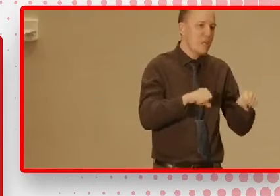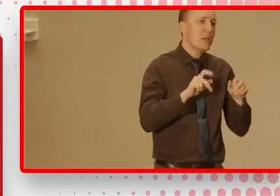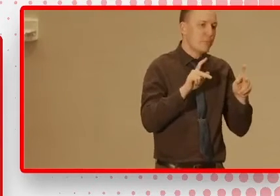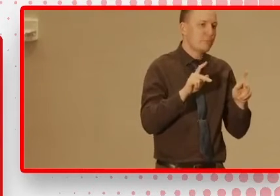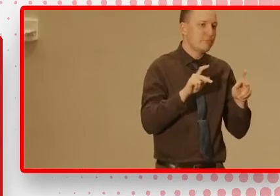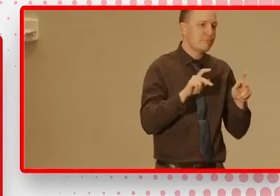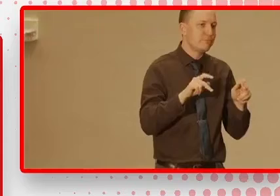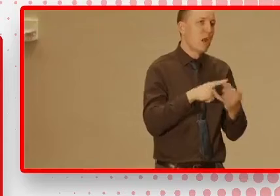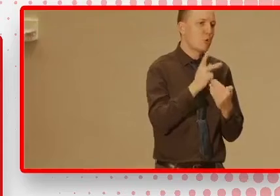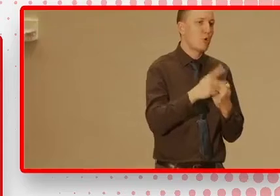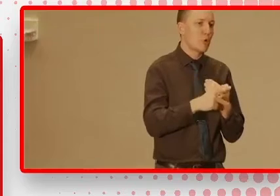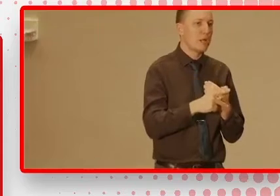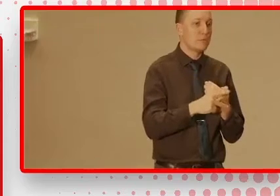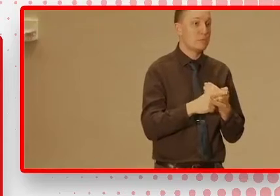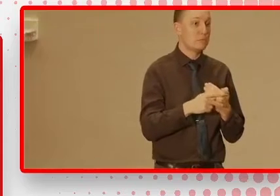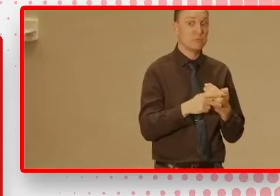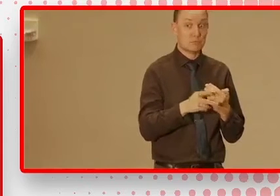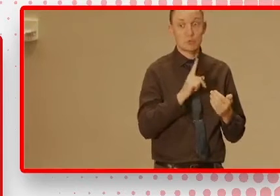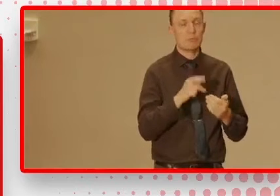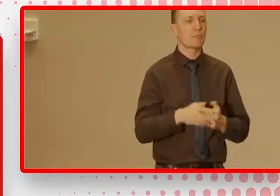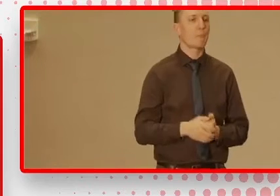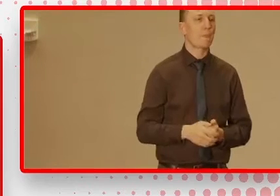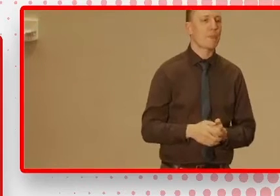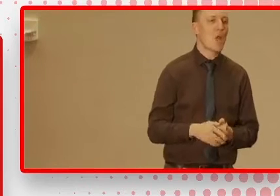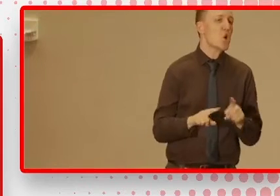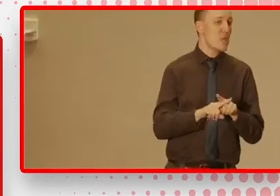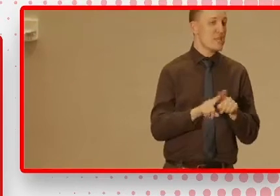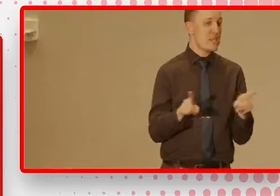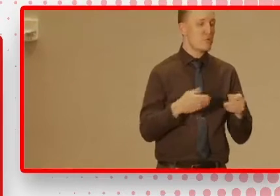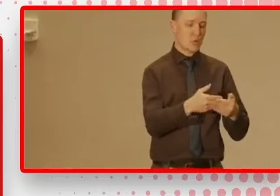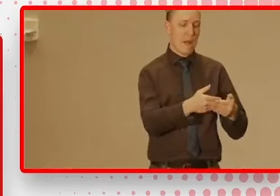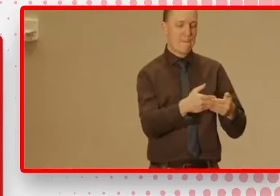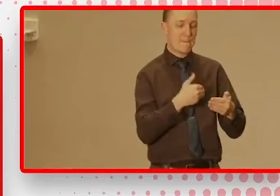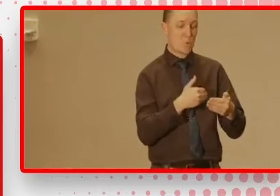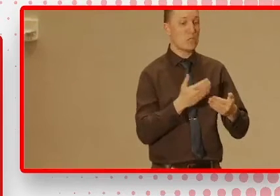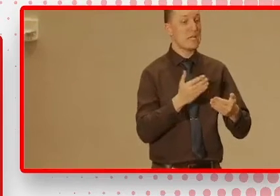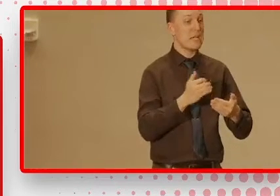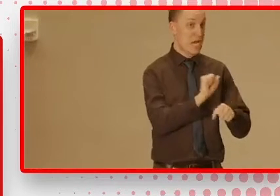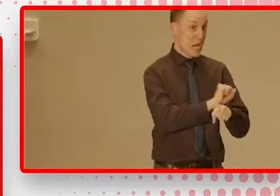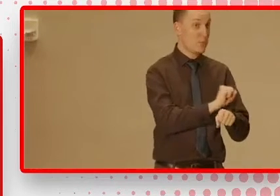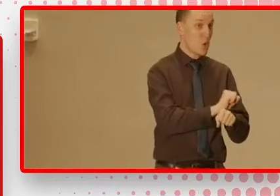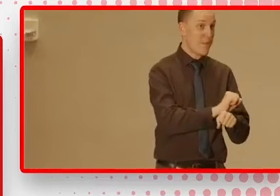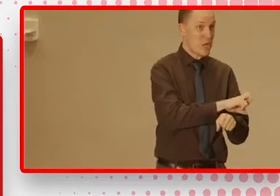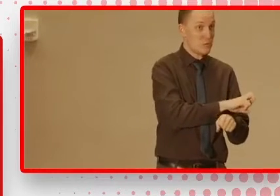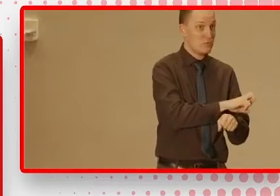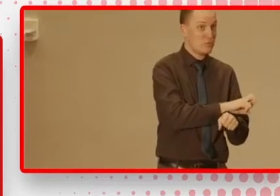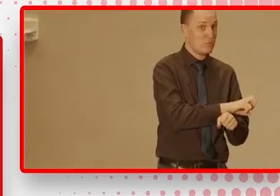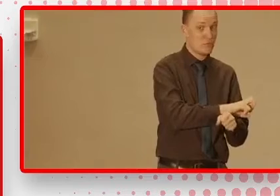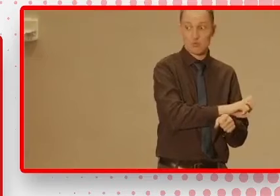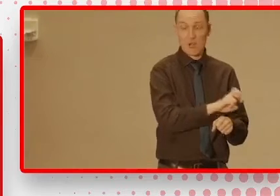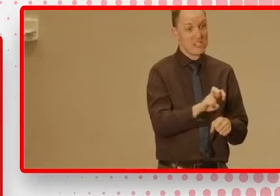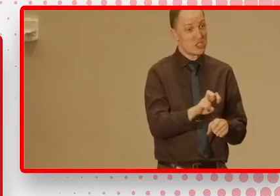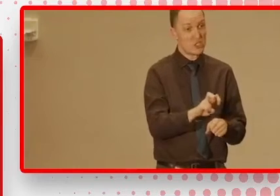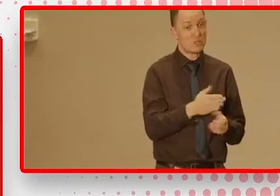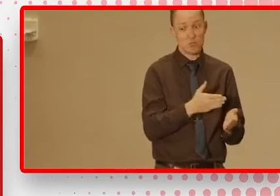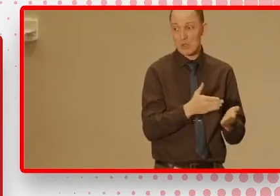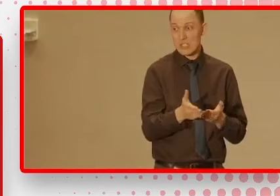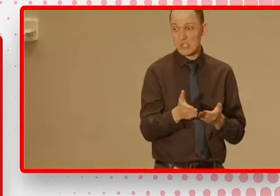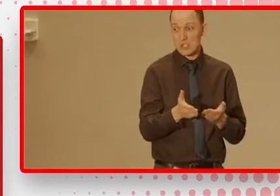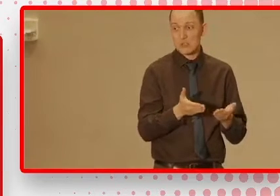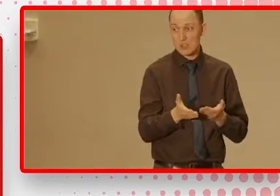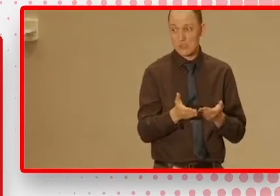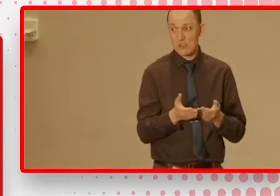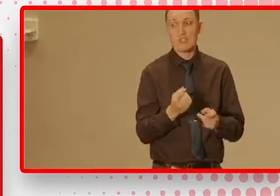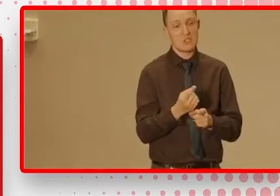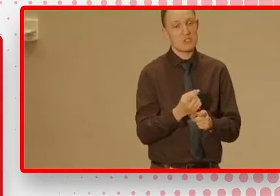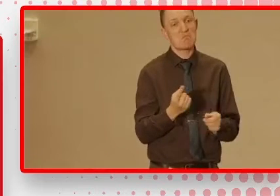in just a moment the difference between pre-employment transition services and traditional VR services.